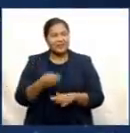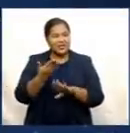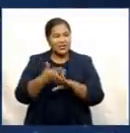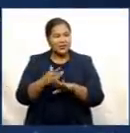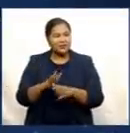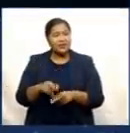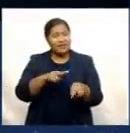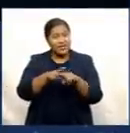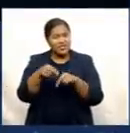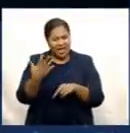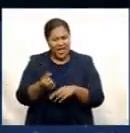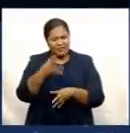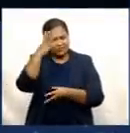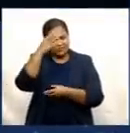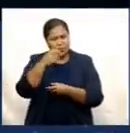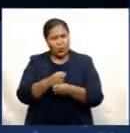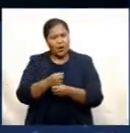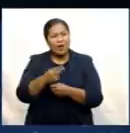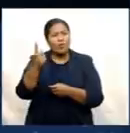Fiji has had a total of